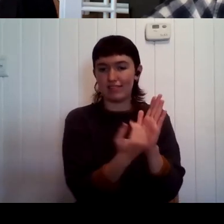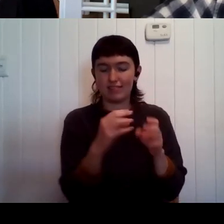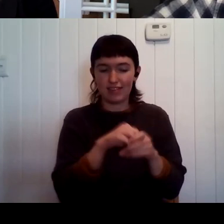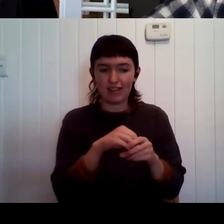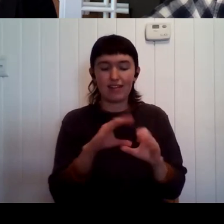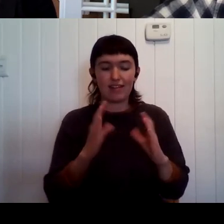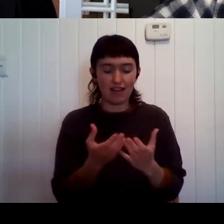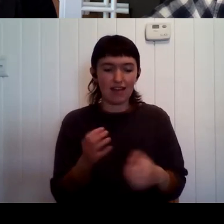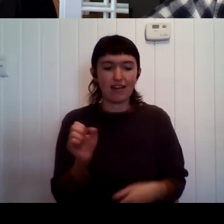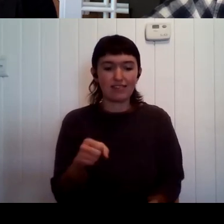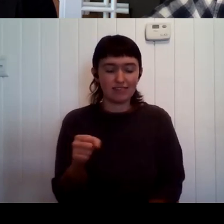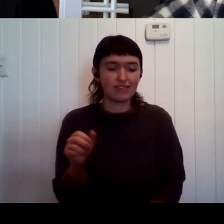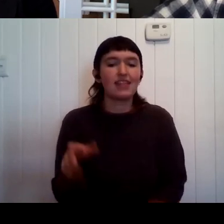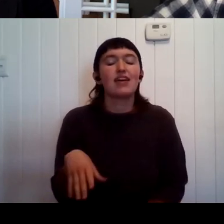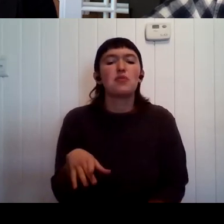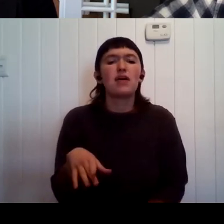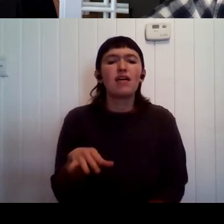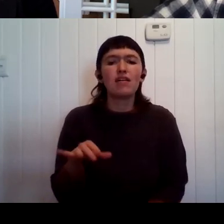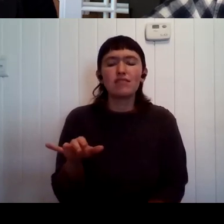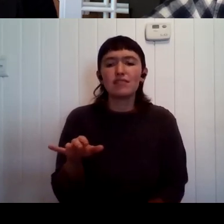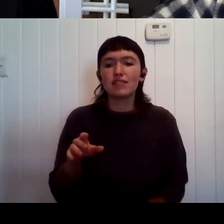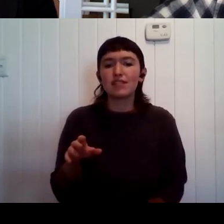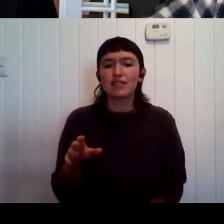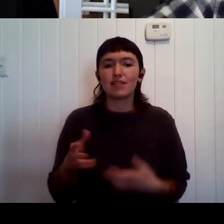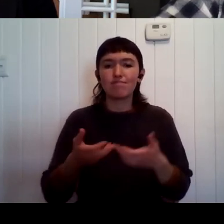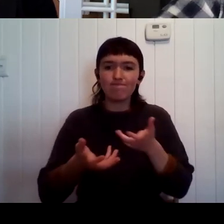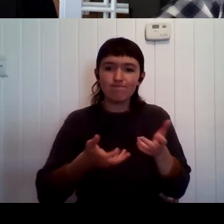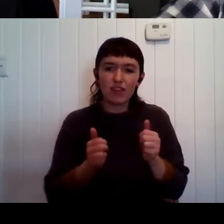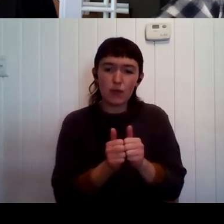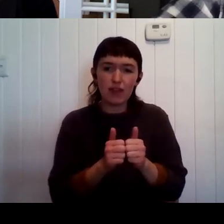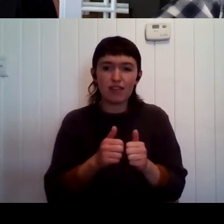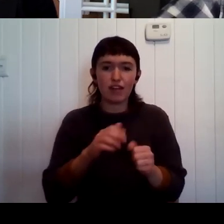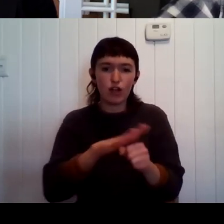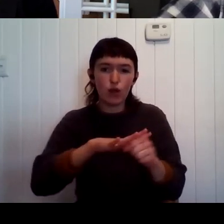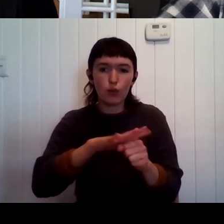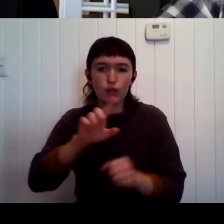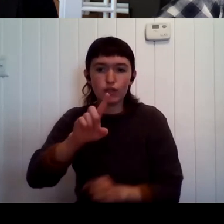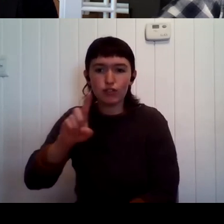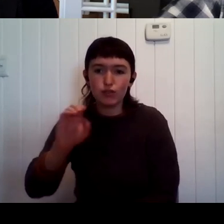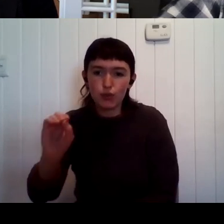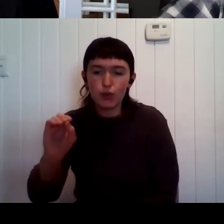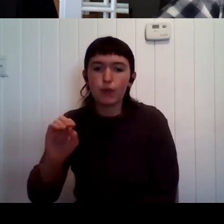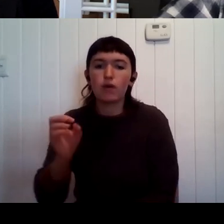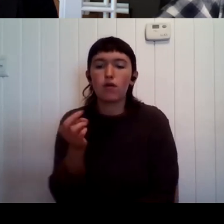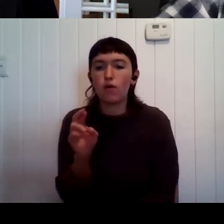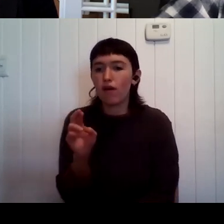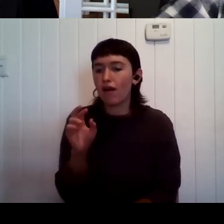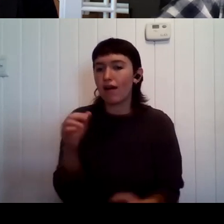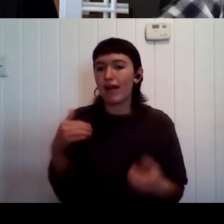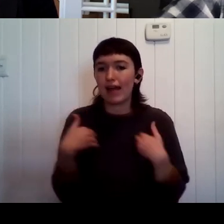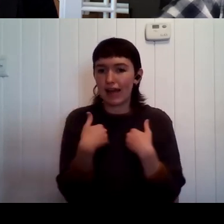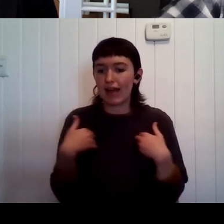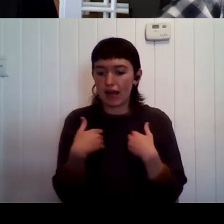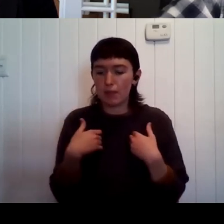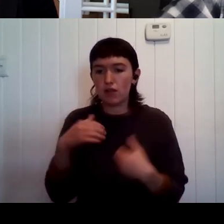say speak with your local zoo or your local animal sanctuary and see what